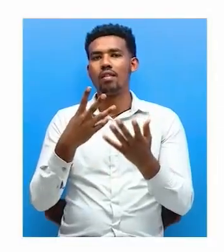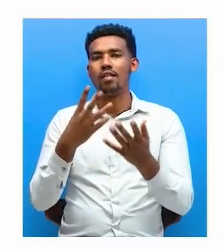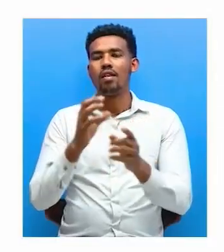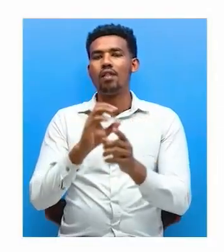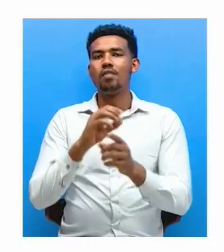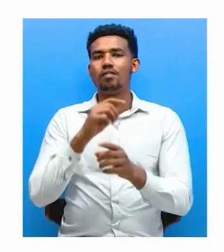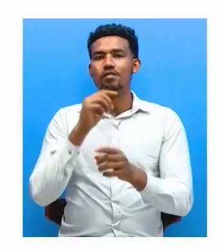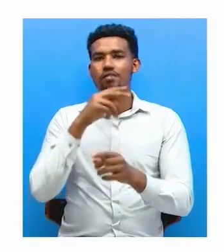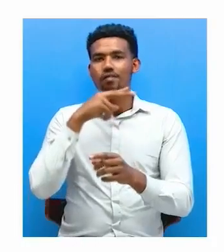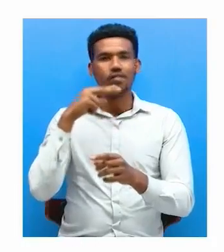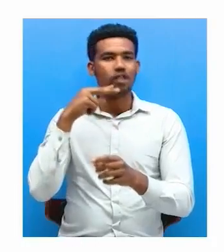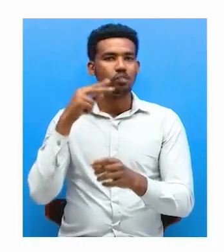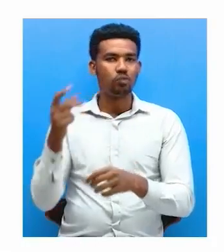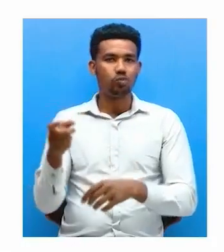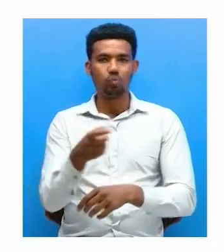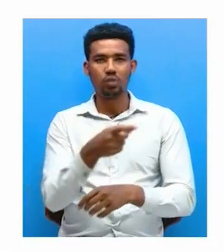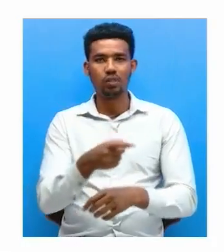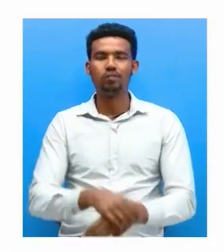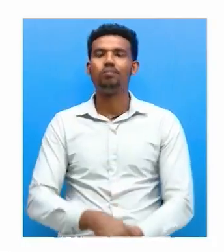You are,